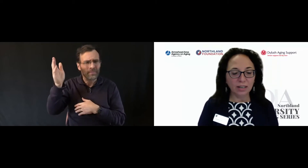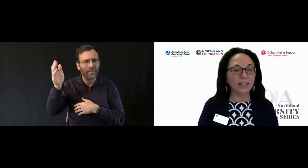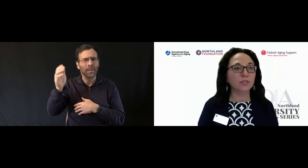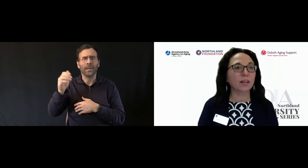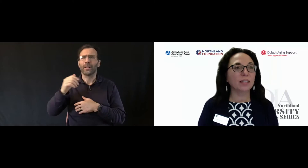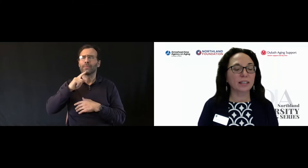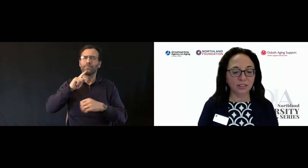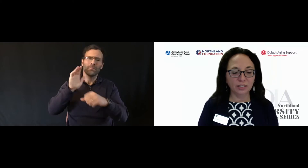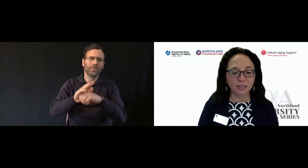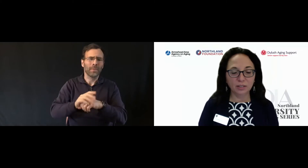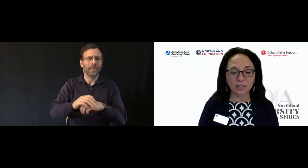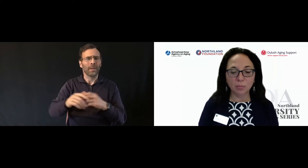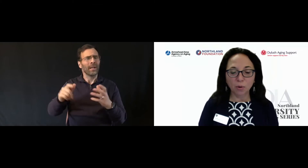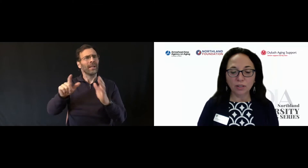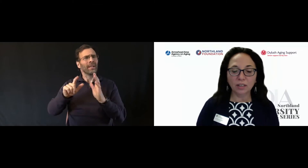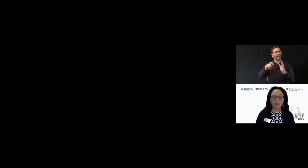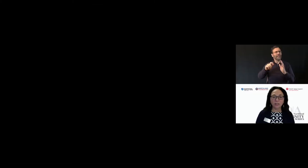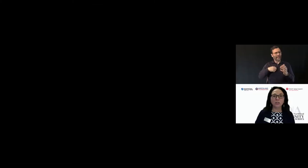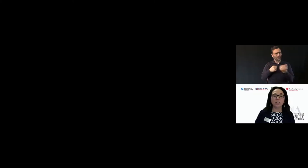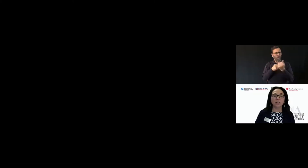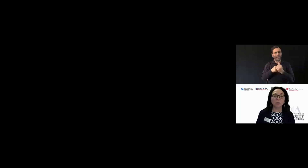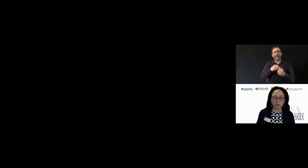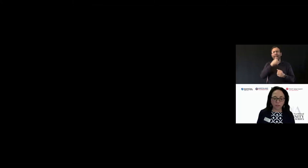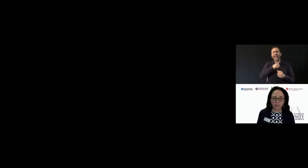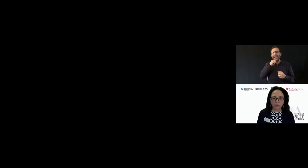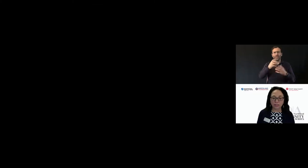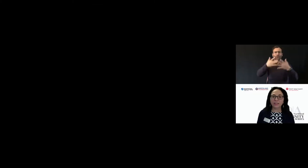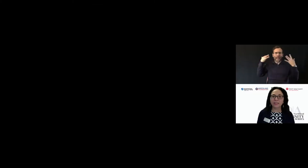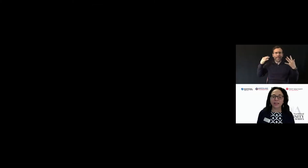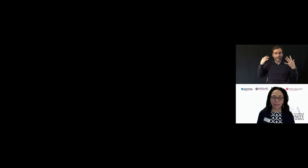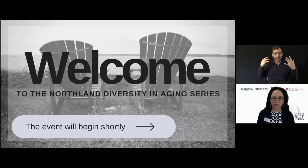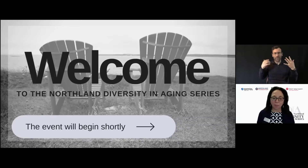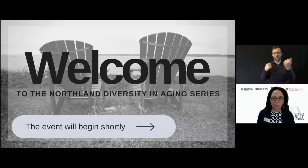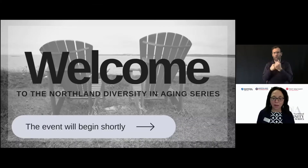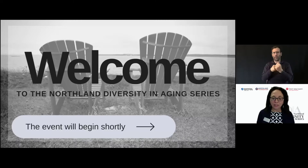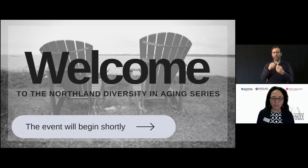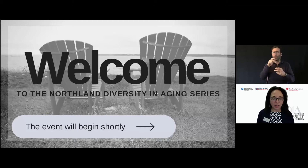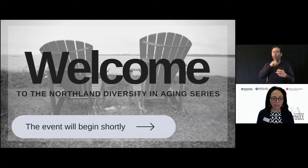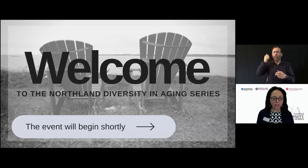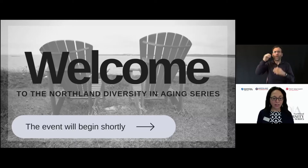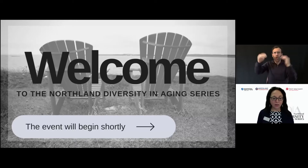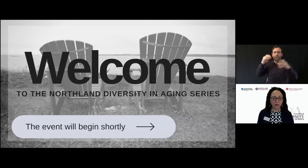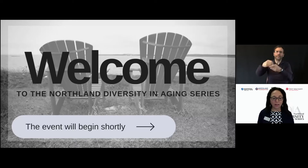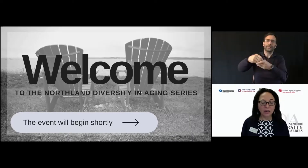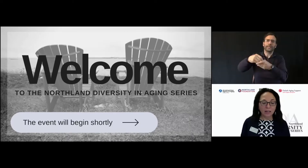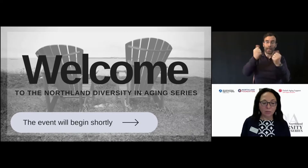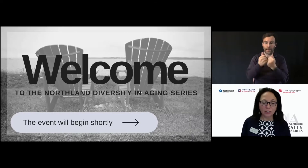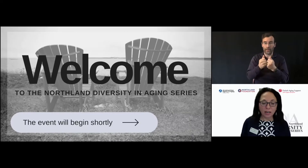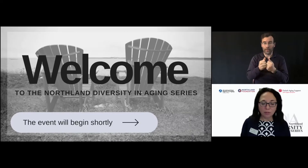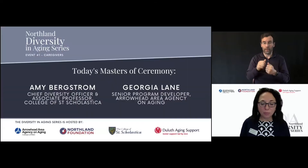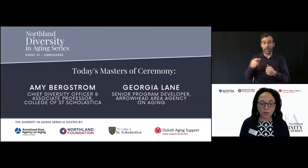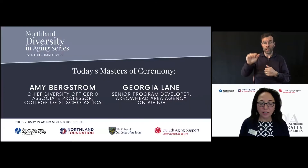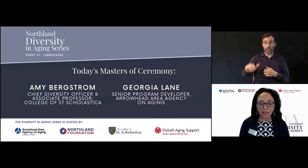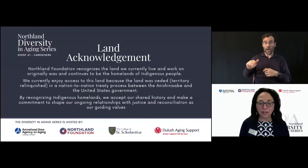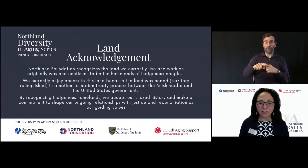on age-friendly initiatives that support the inclusion of older adults in society. As a child of the Arrowhead, Rajean